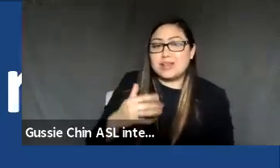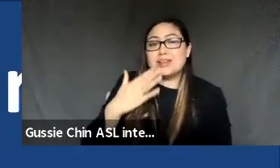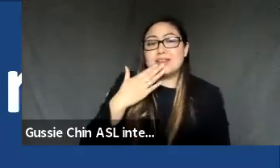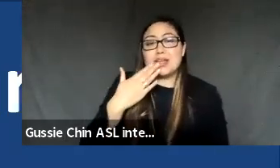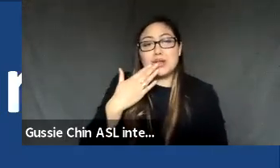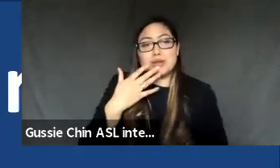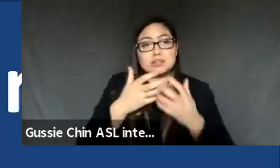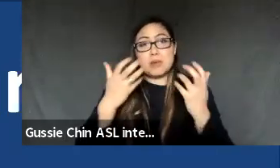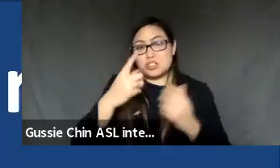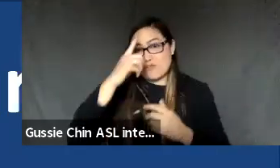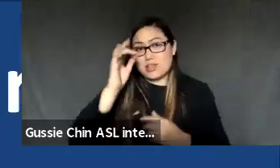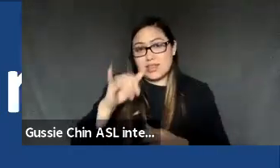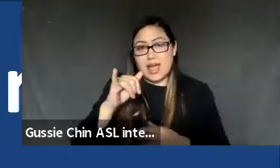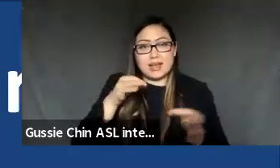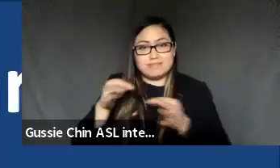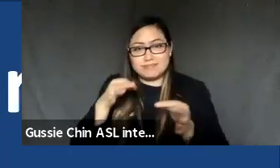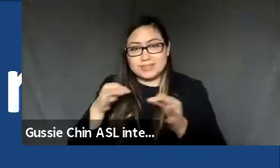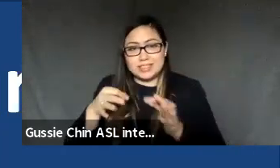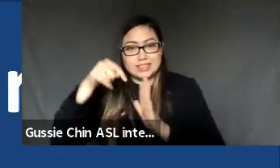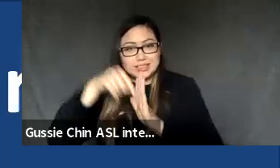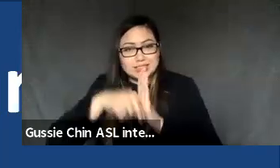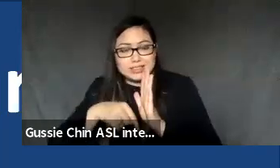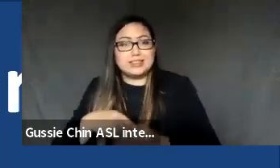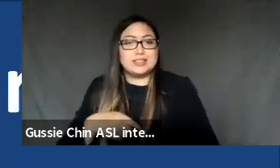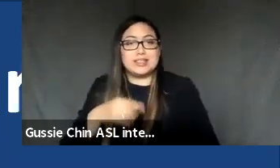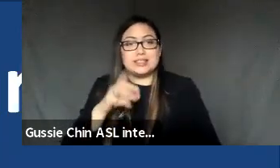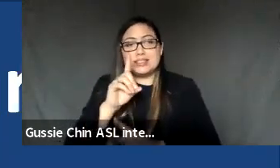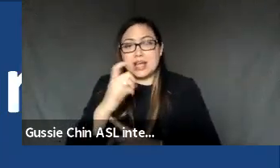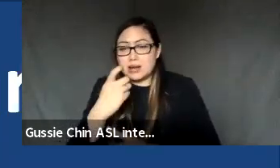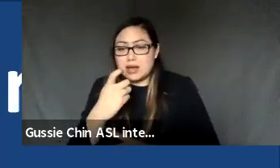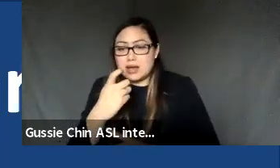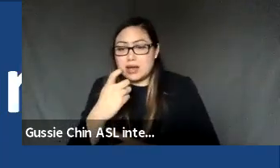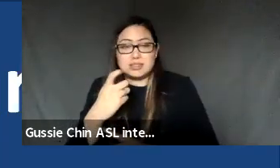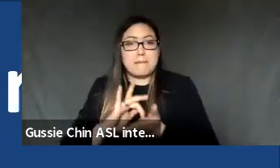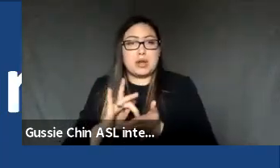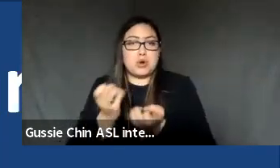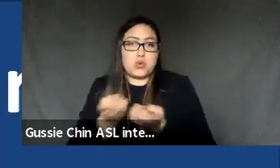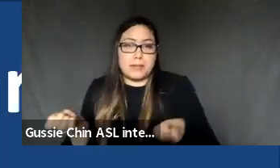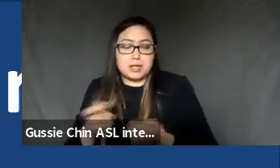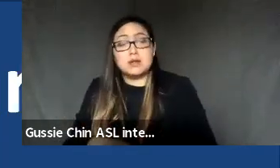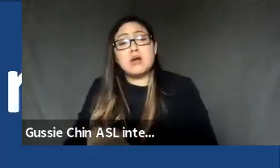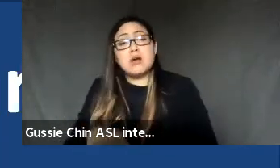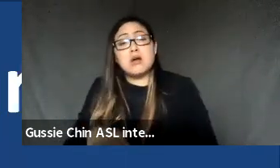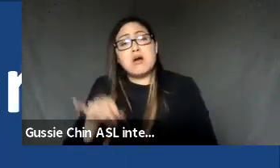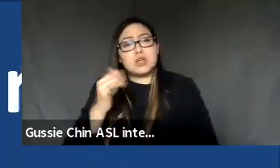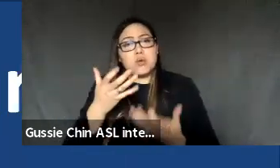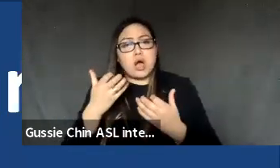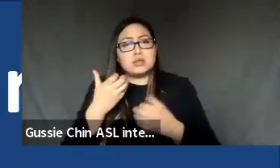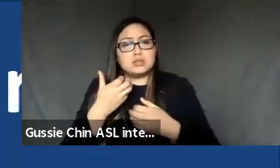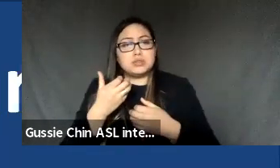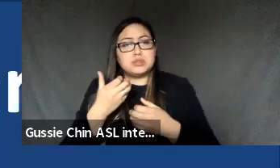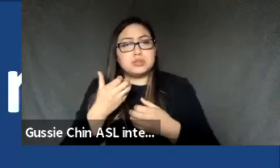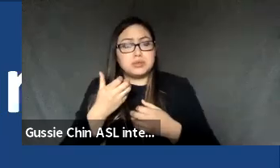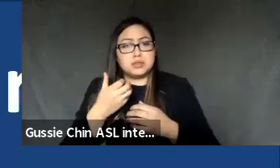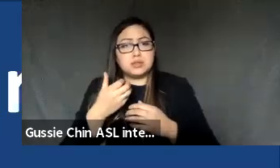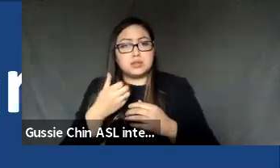for all that detail in diagnostic medical equipment. We also just wanted to highlight briefly that at the